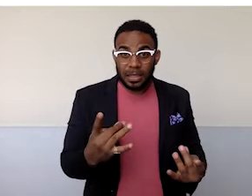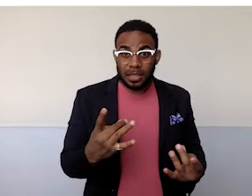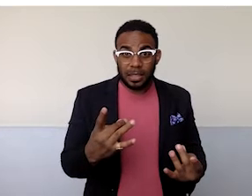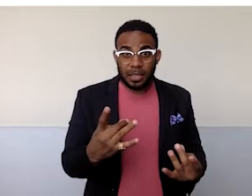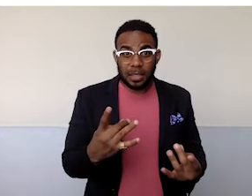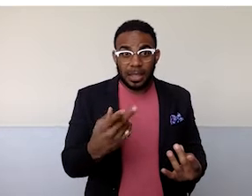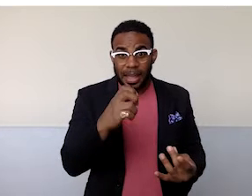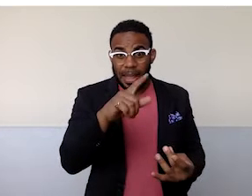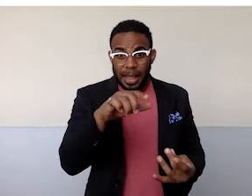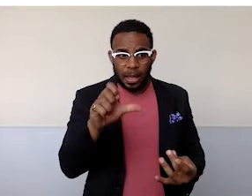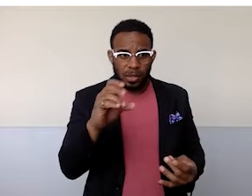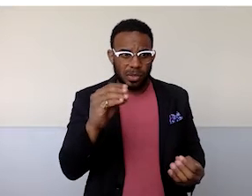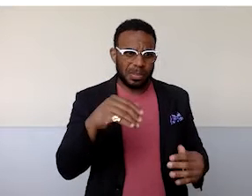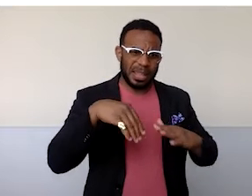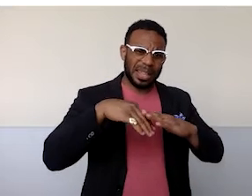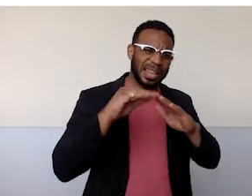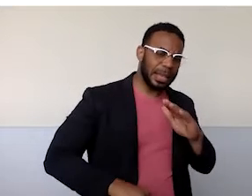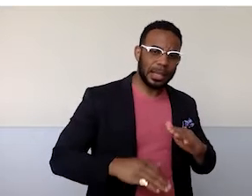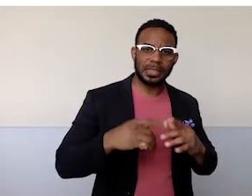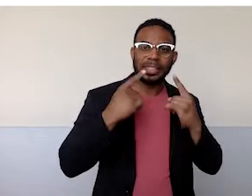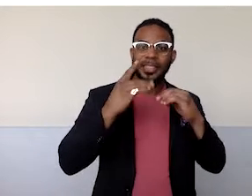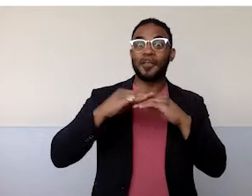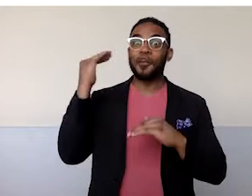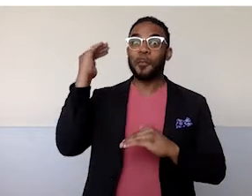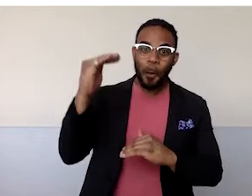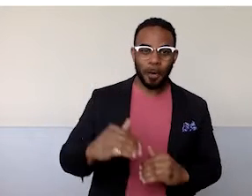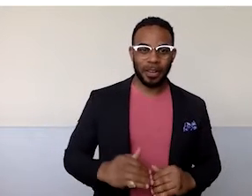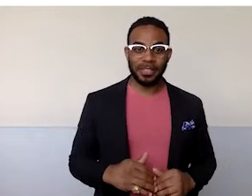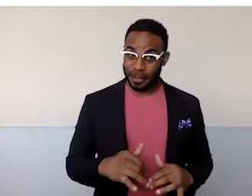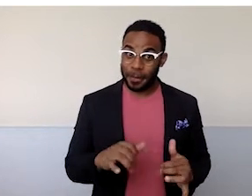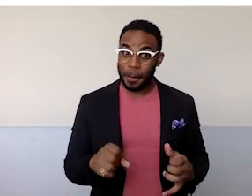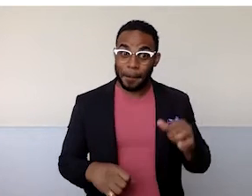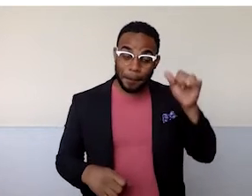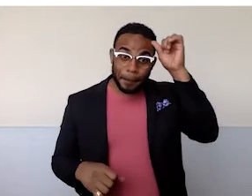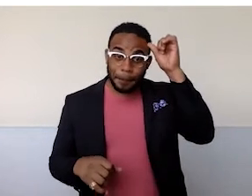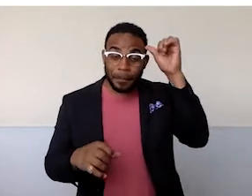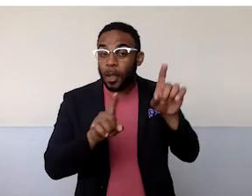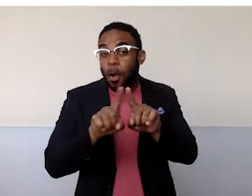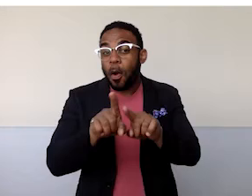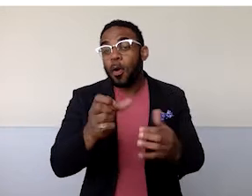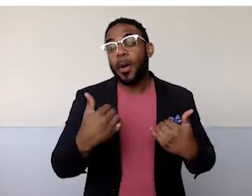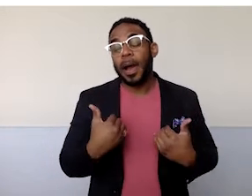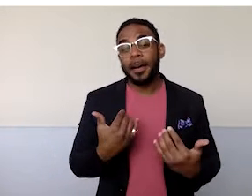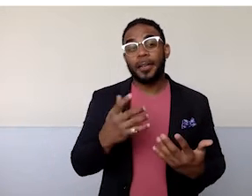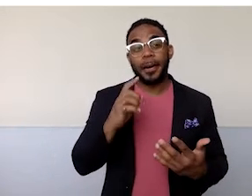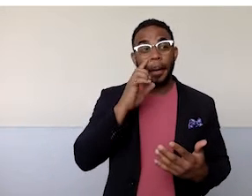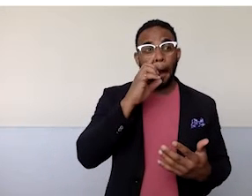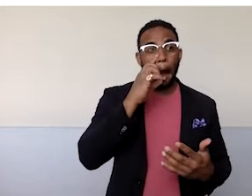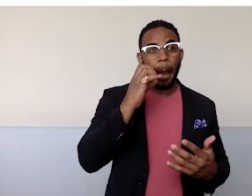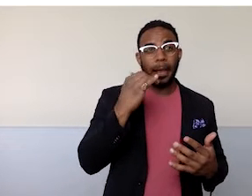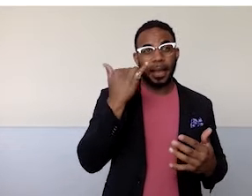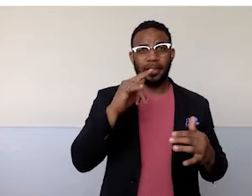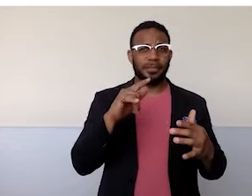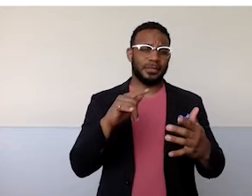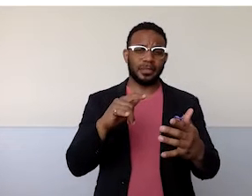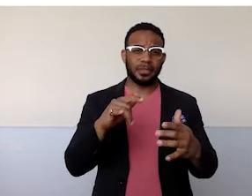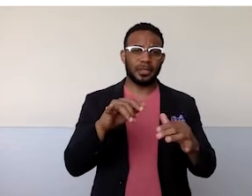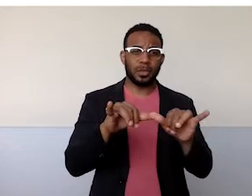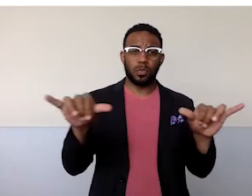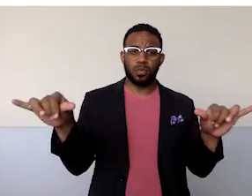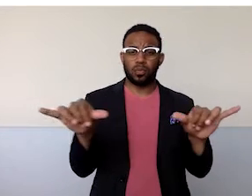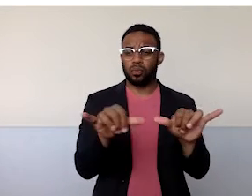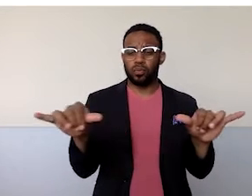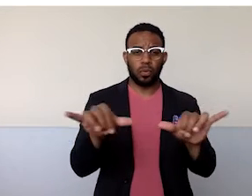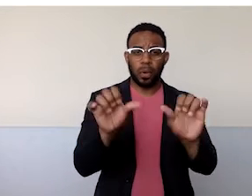spend little and achieve more. Yeah, and also you have a greater scalability. Yeah,